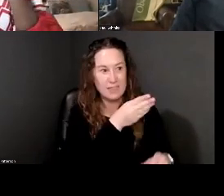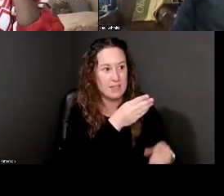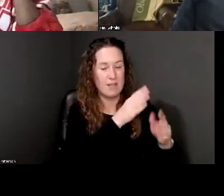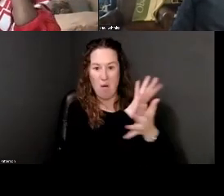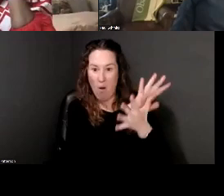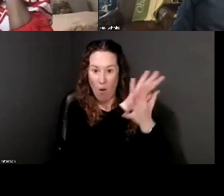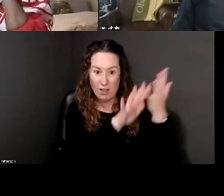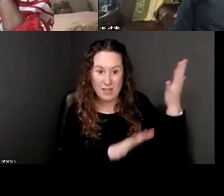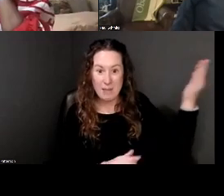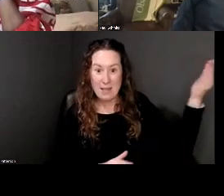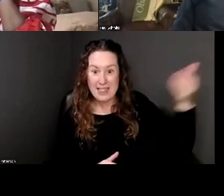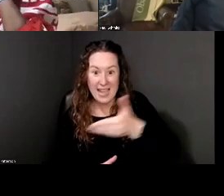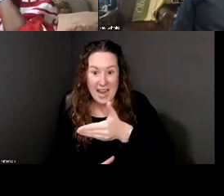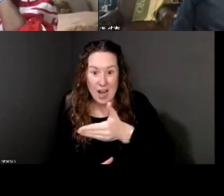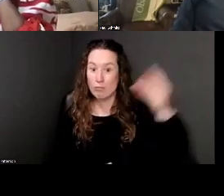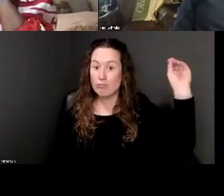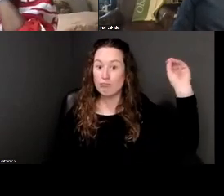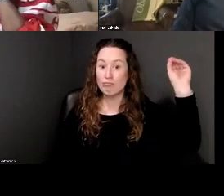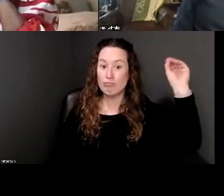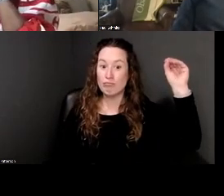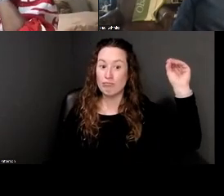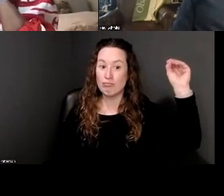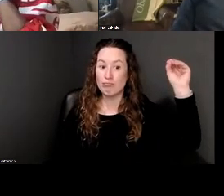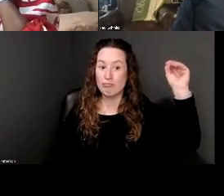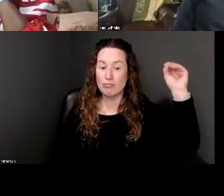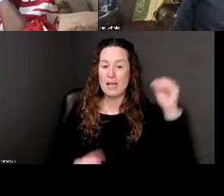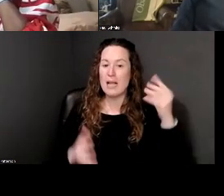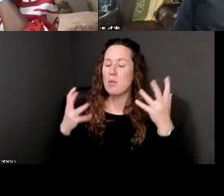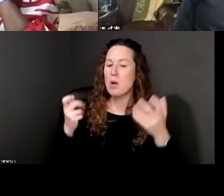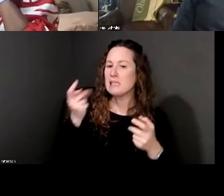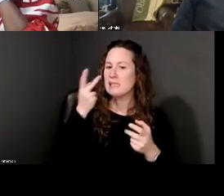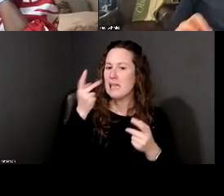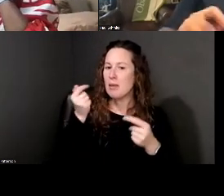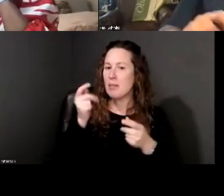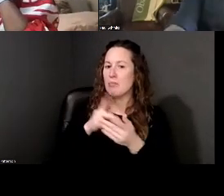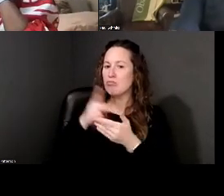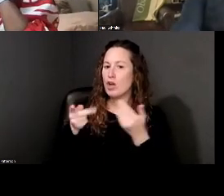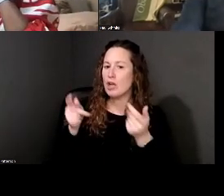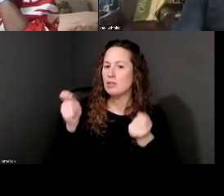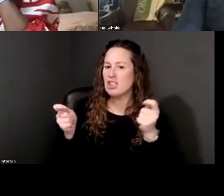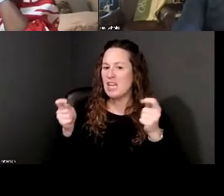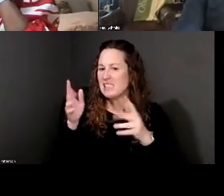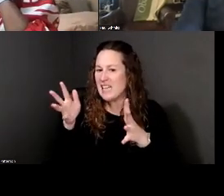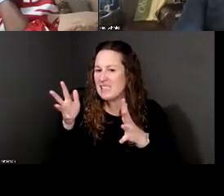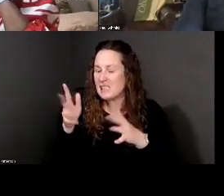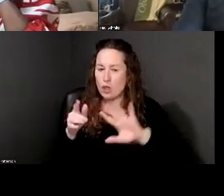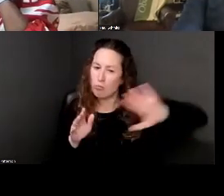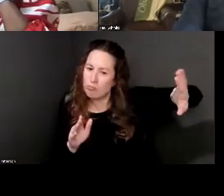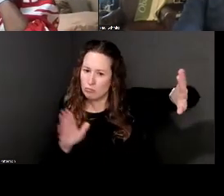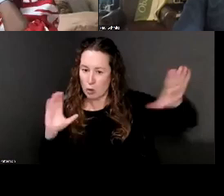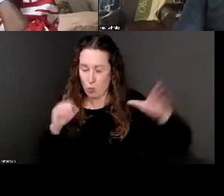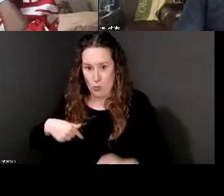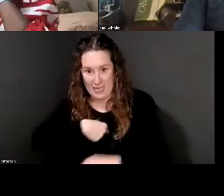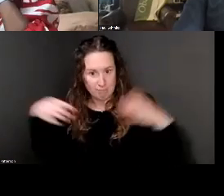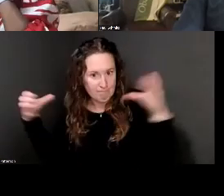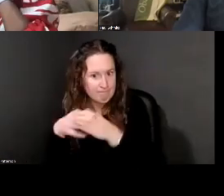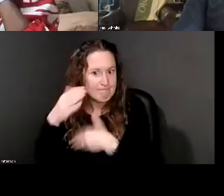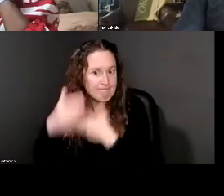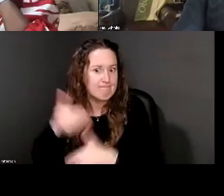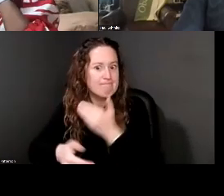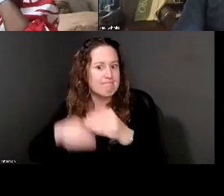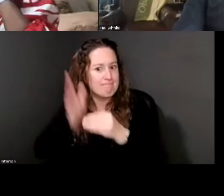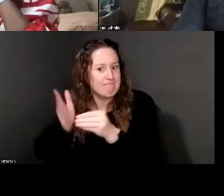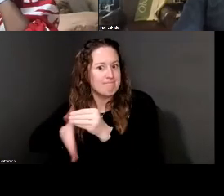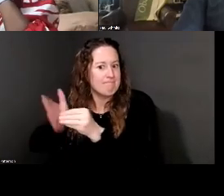establishment didn't want to see anything change except a little program dabbling. So I just say that to say you need to make some strategic